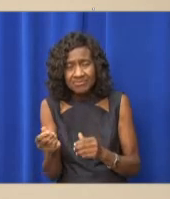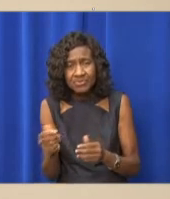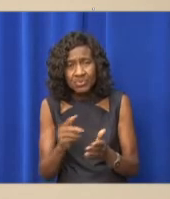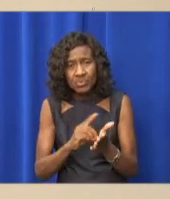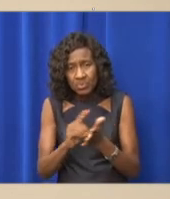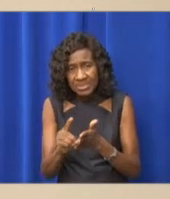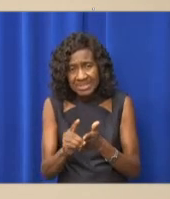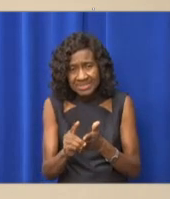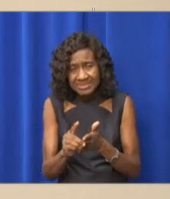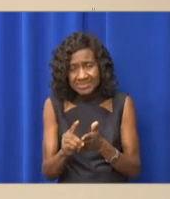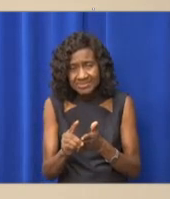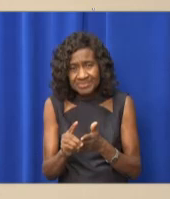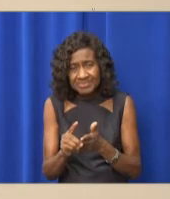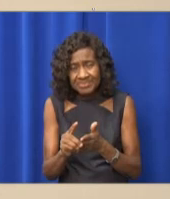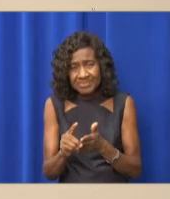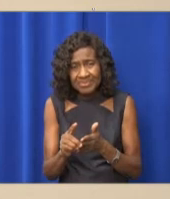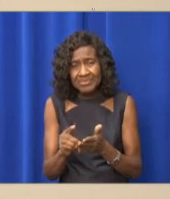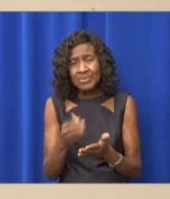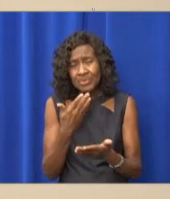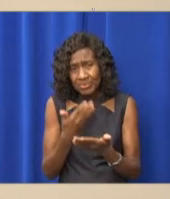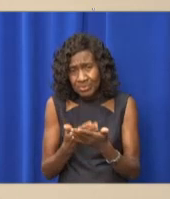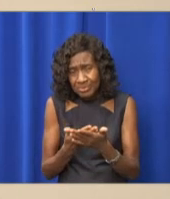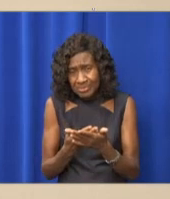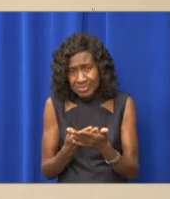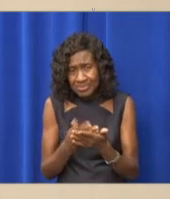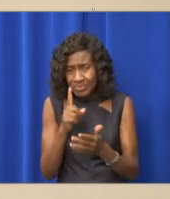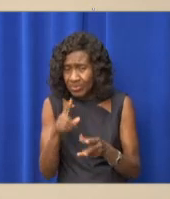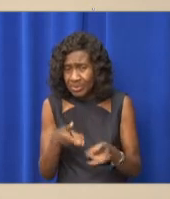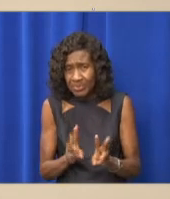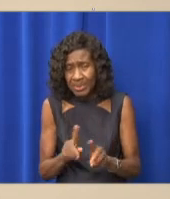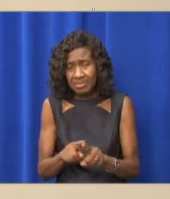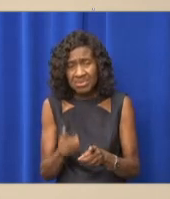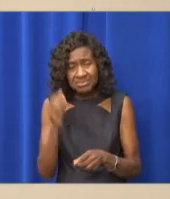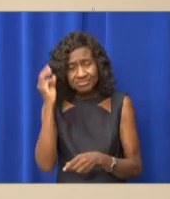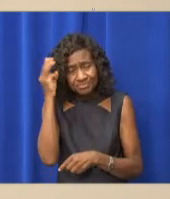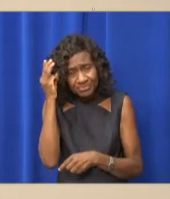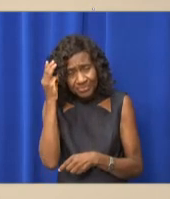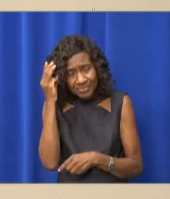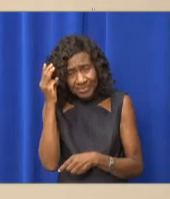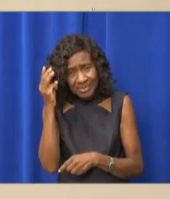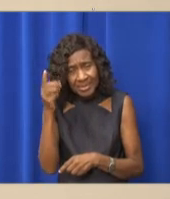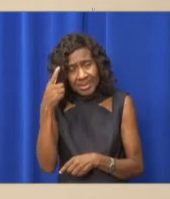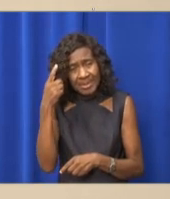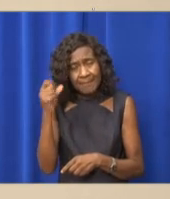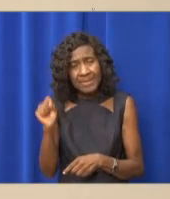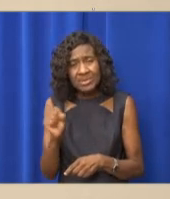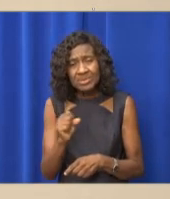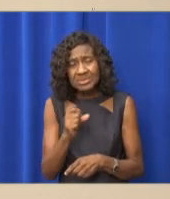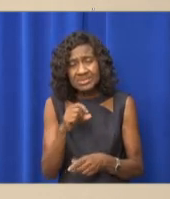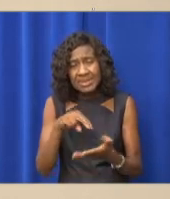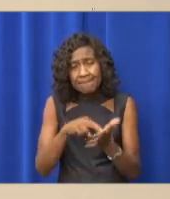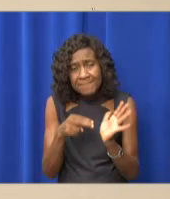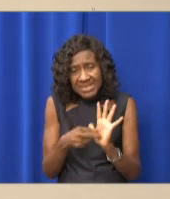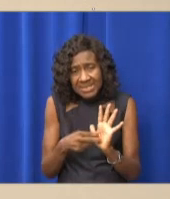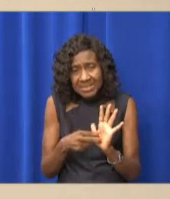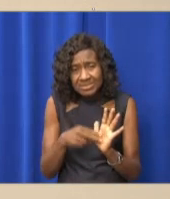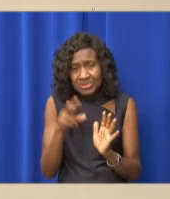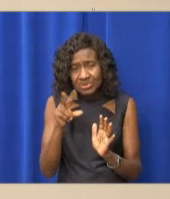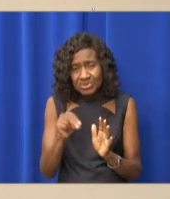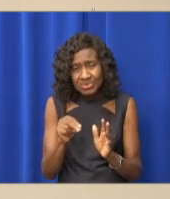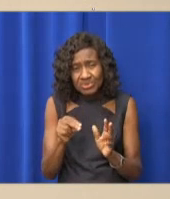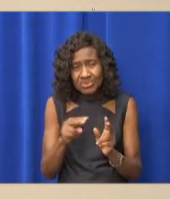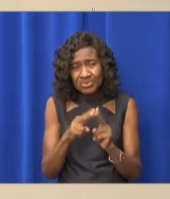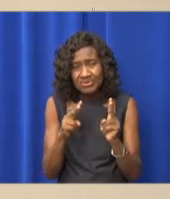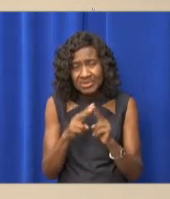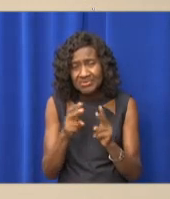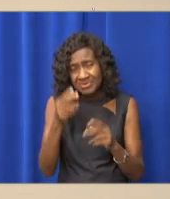way, but very worrying in another. It means that there are no very sick people out there, and